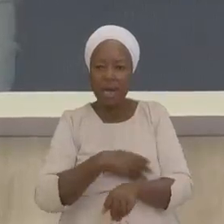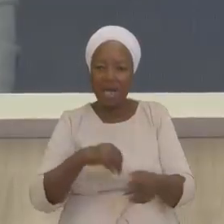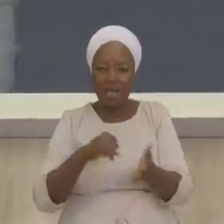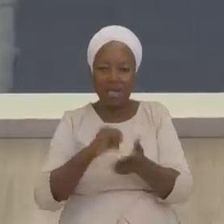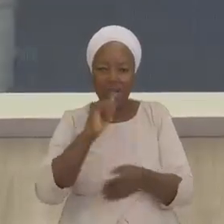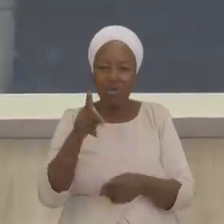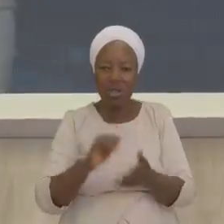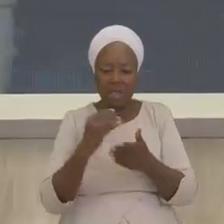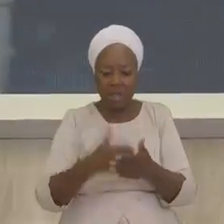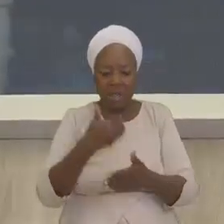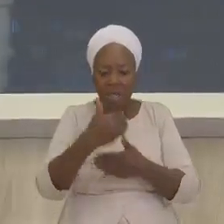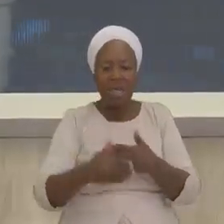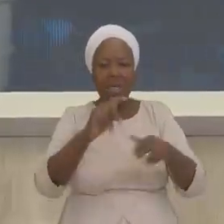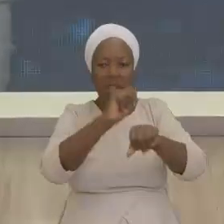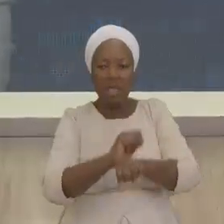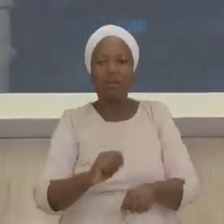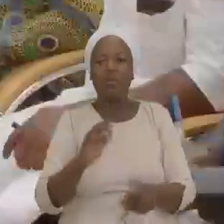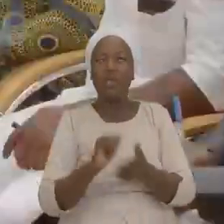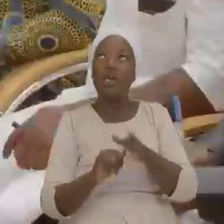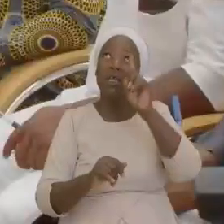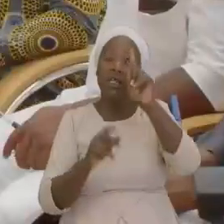next temple now, he will cleanse you."